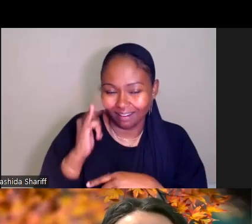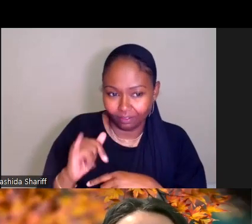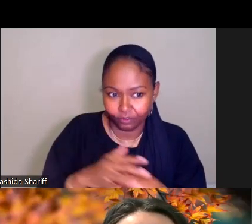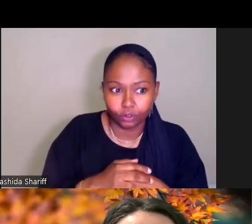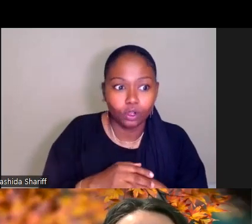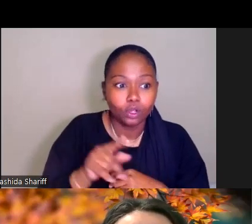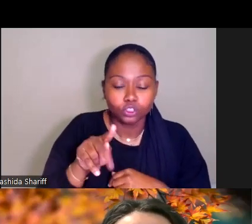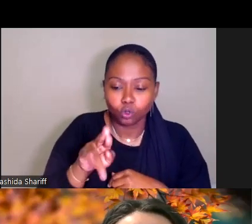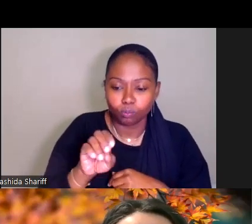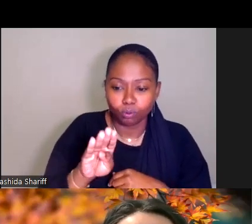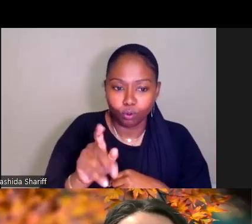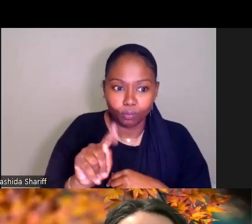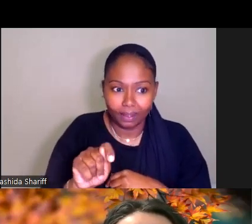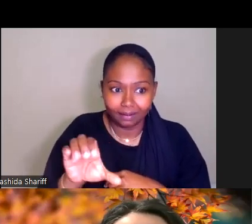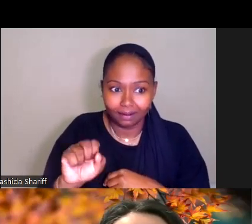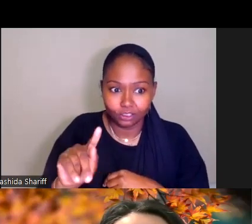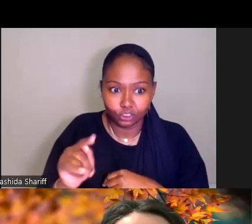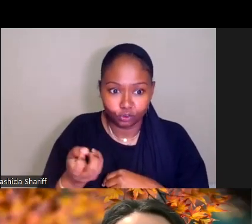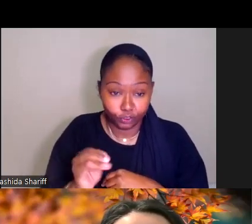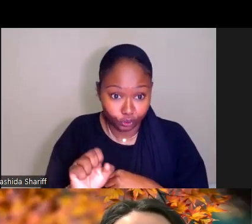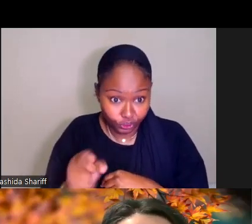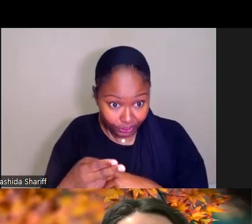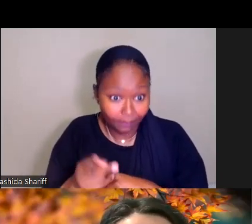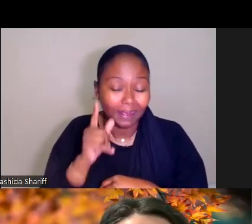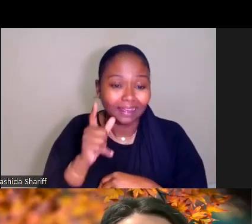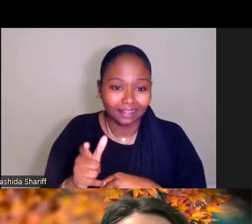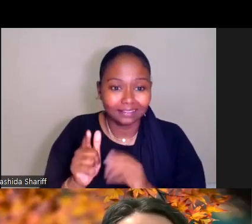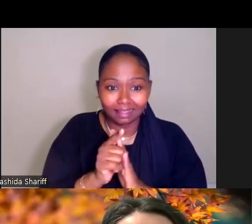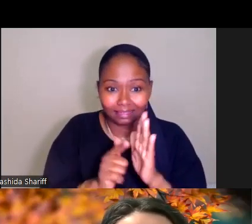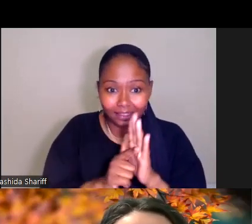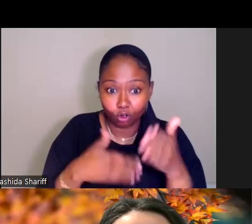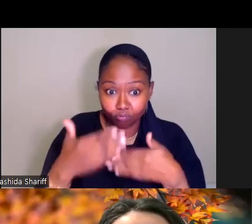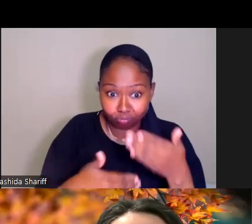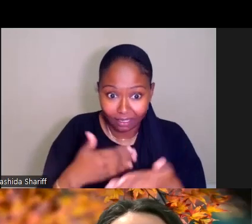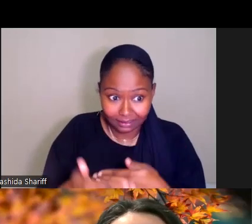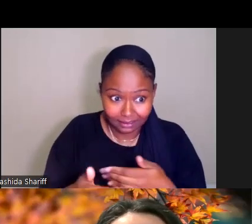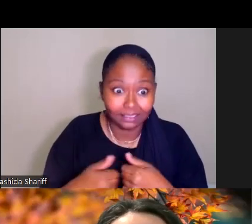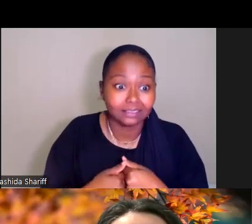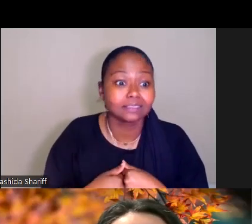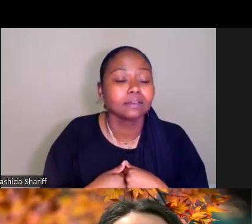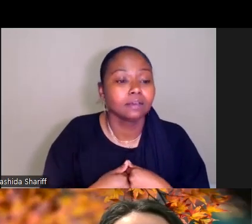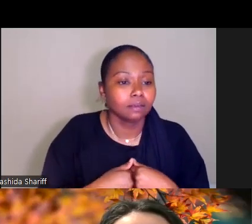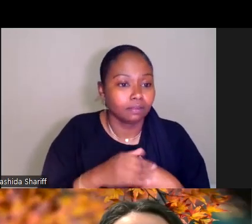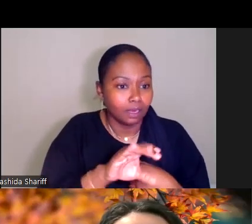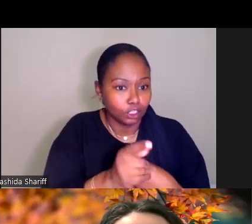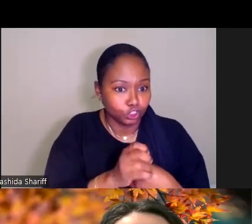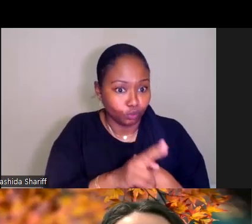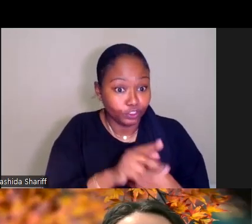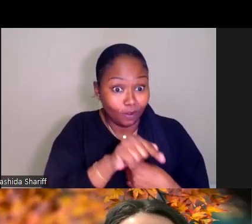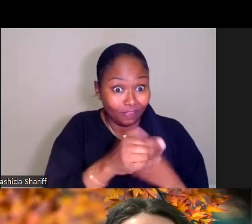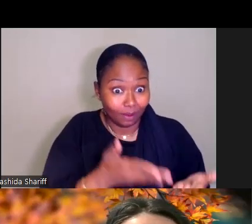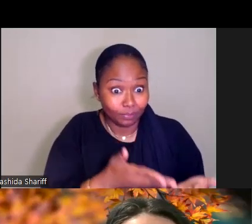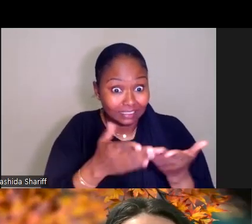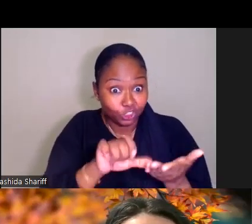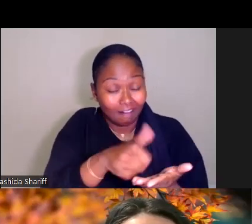probate conservatorship is a legal process in which one person, known as the conservator, petitions the probate court to care for another